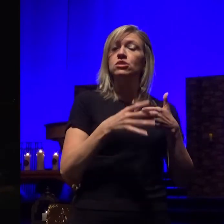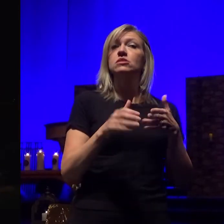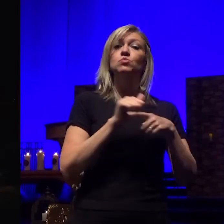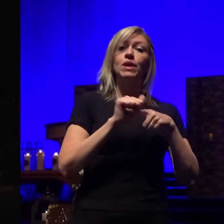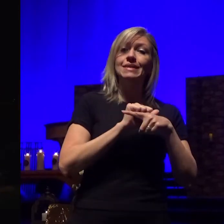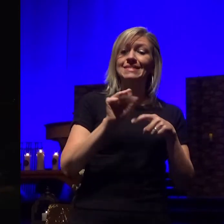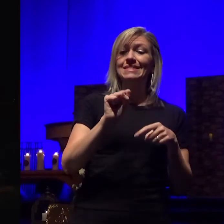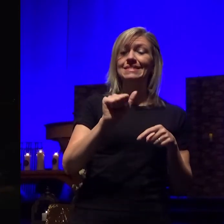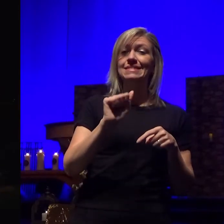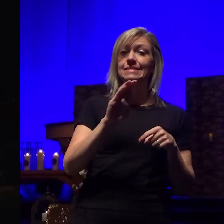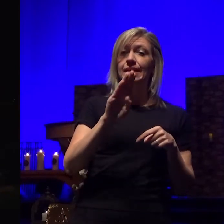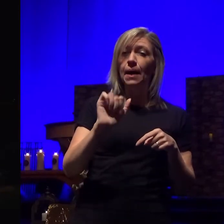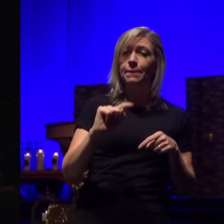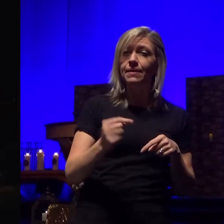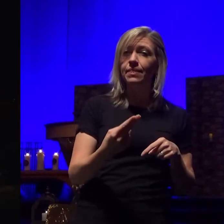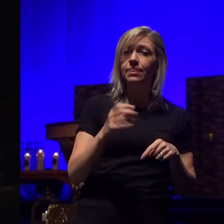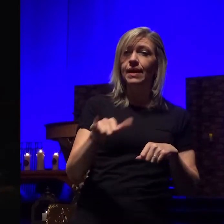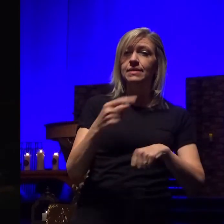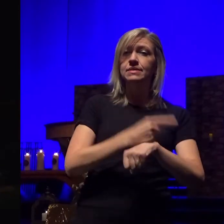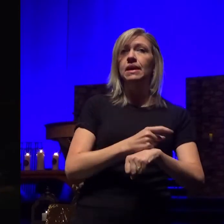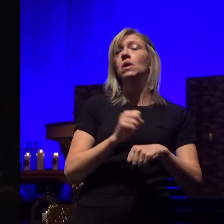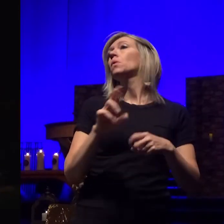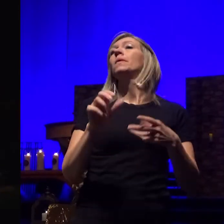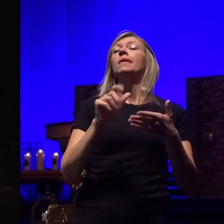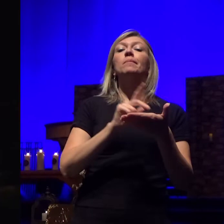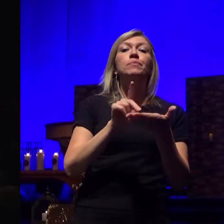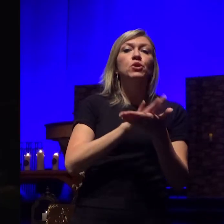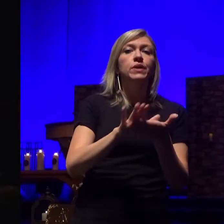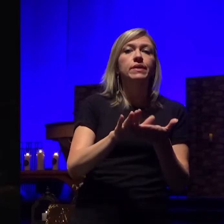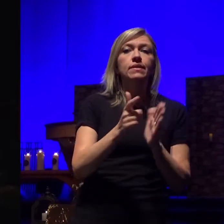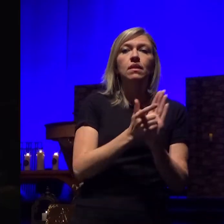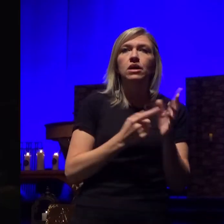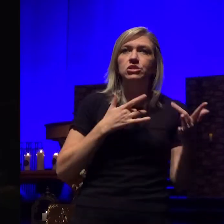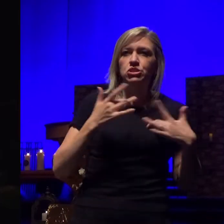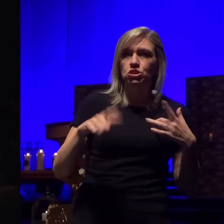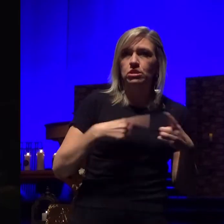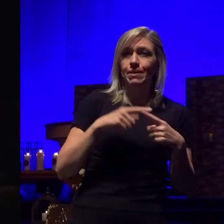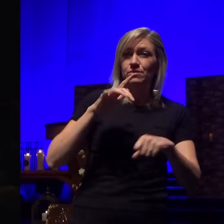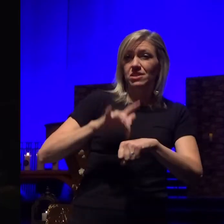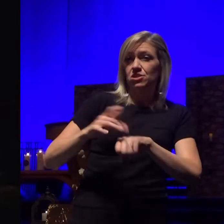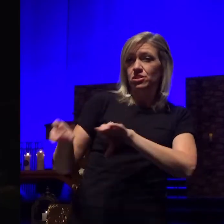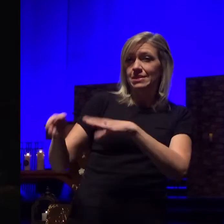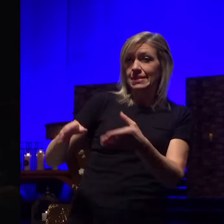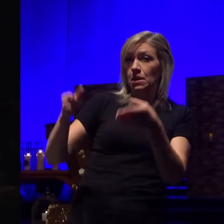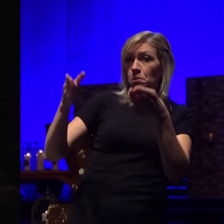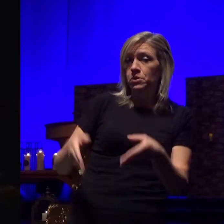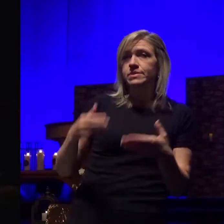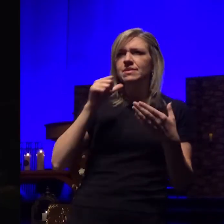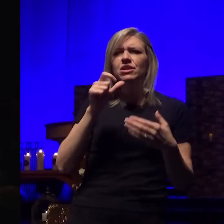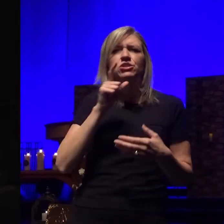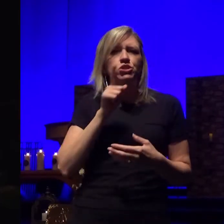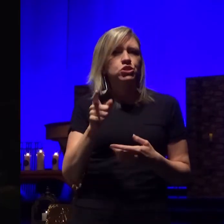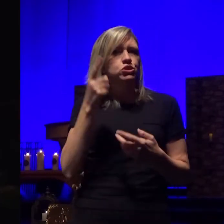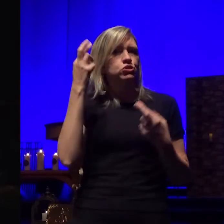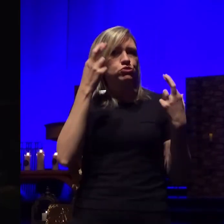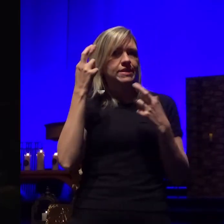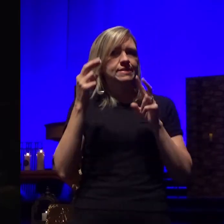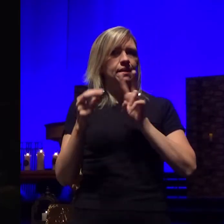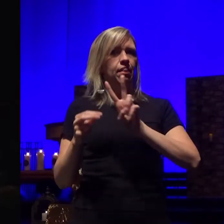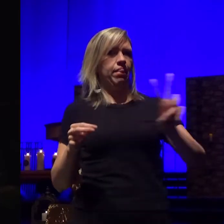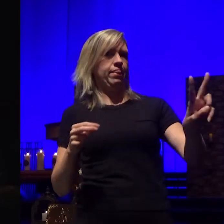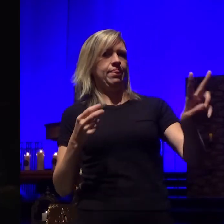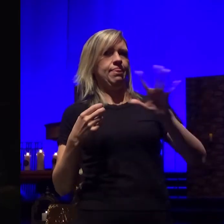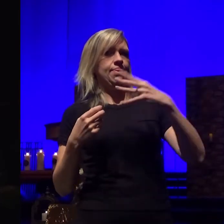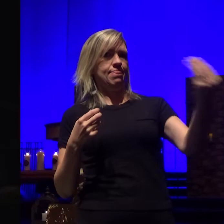it be that they were practicing the purity law and worried about touching a dead person? We don't know for sure, but there's something to be said